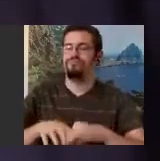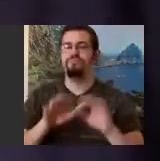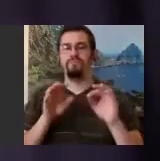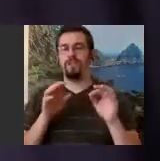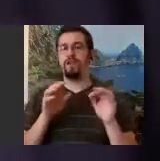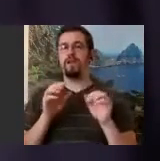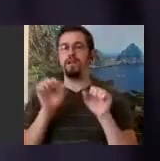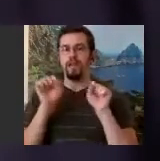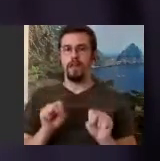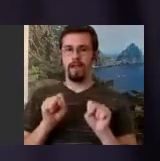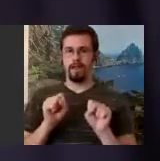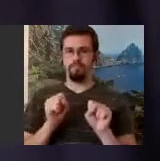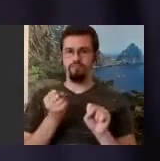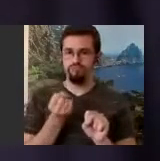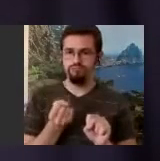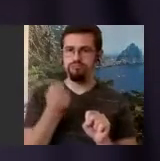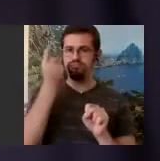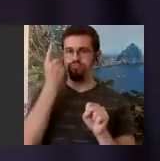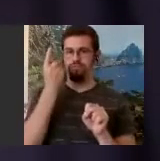interpretation of a piece.